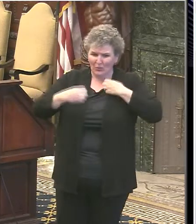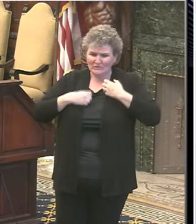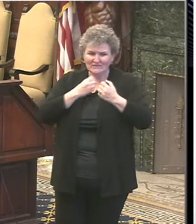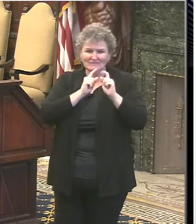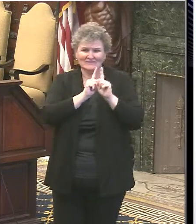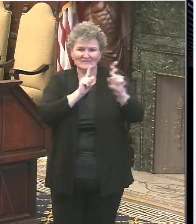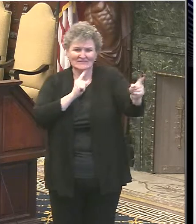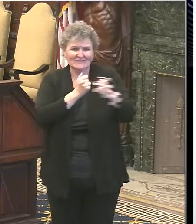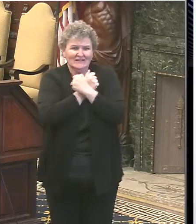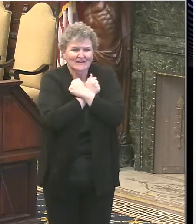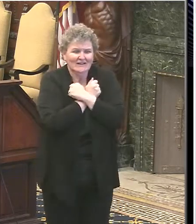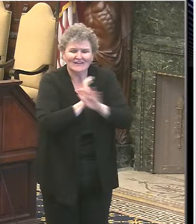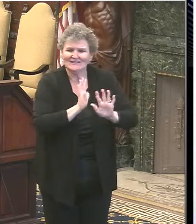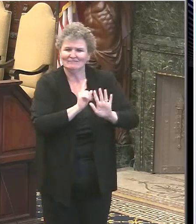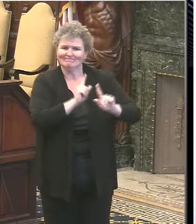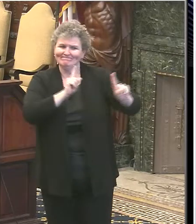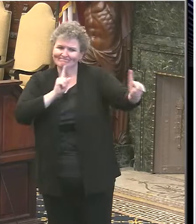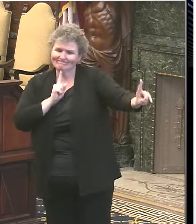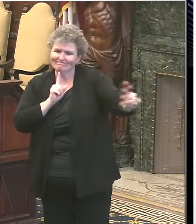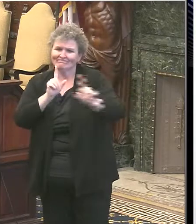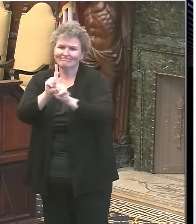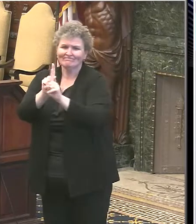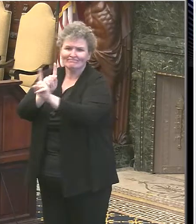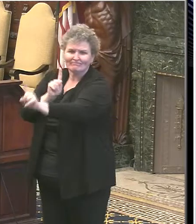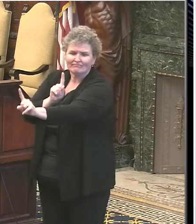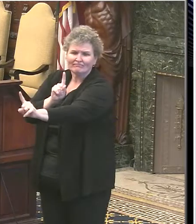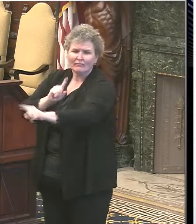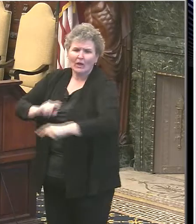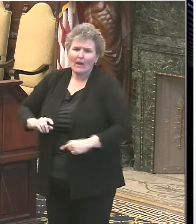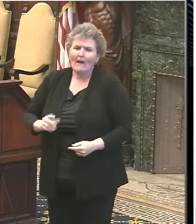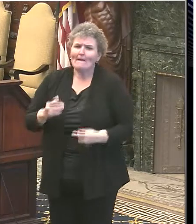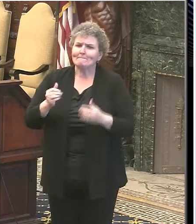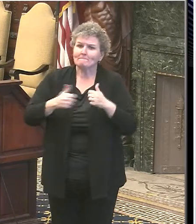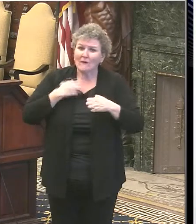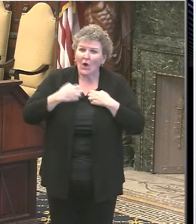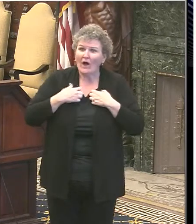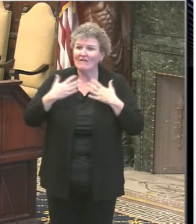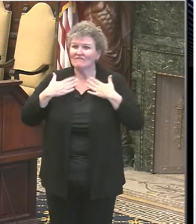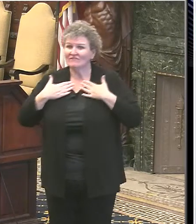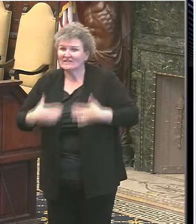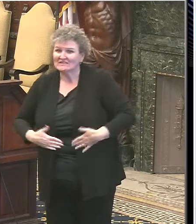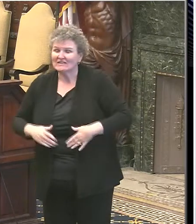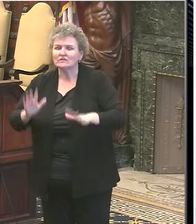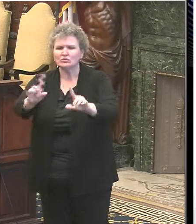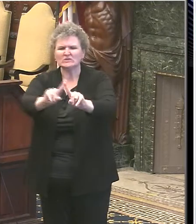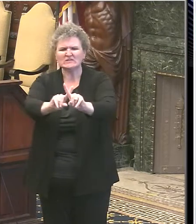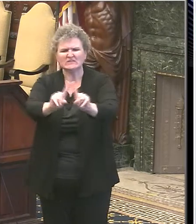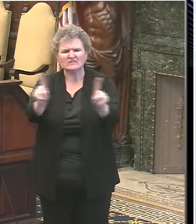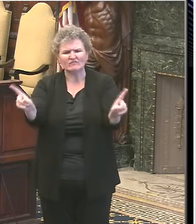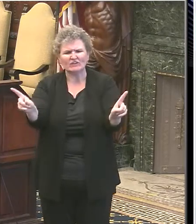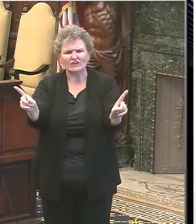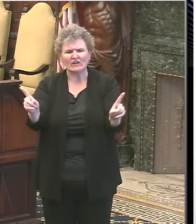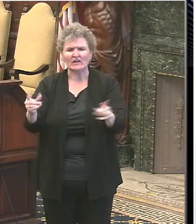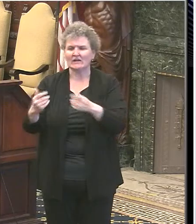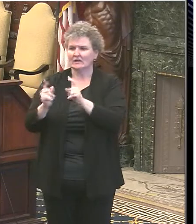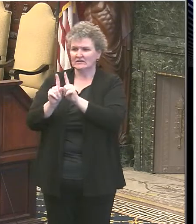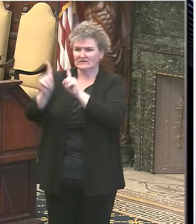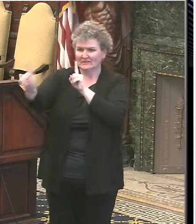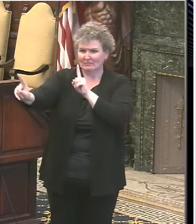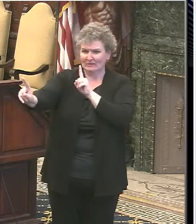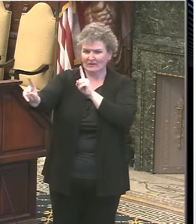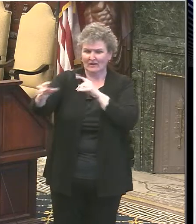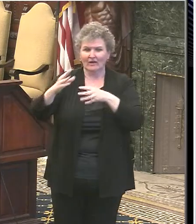thing. We all need to ensure that even if we are physically distant, we remain emotionally close to those we love. So